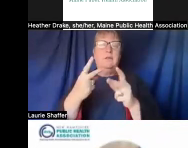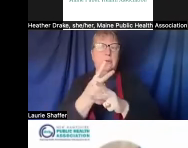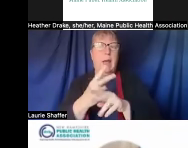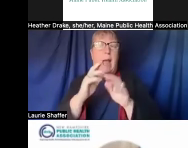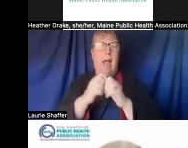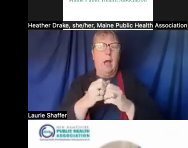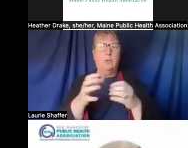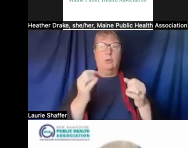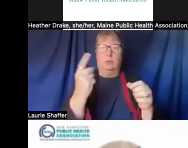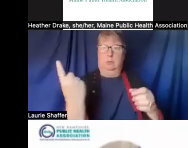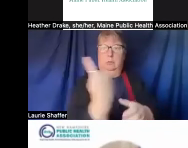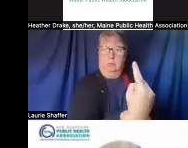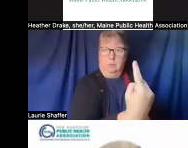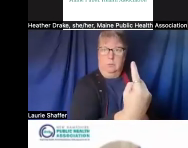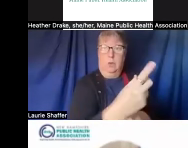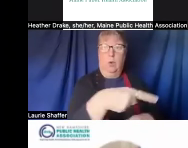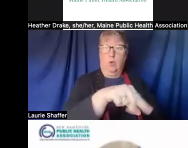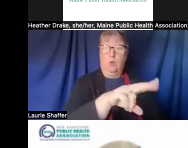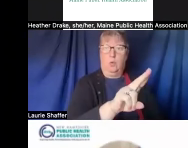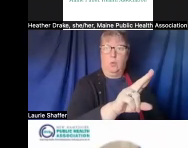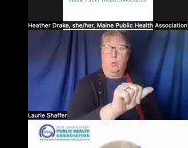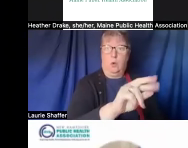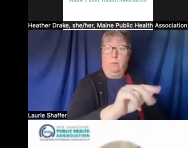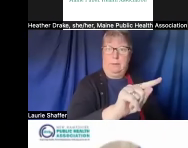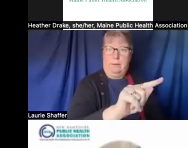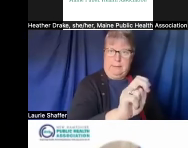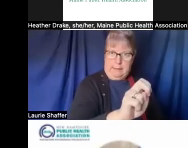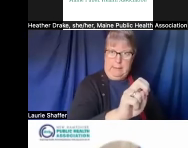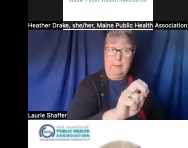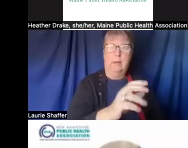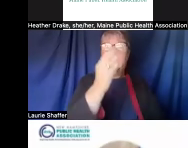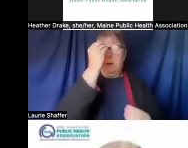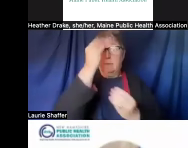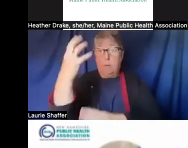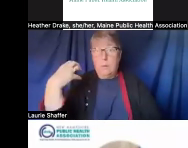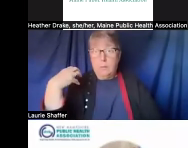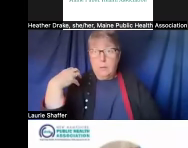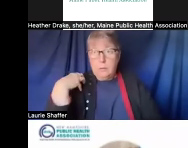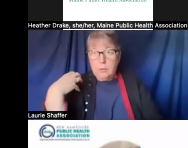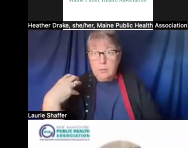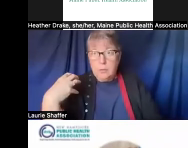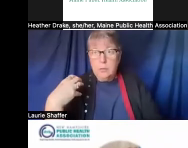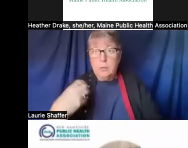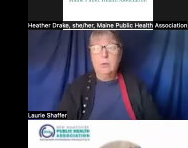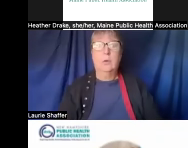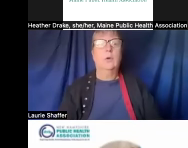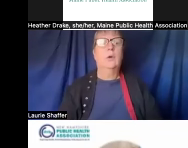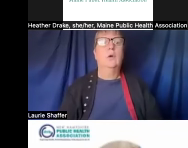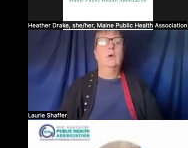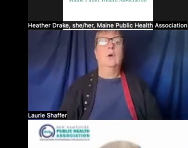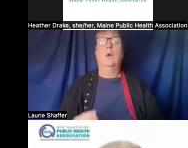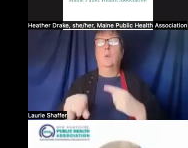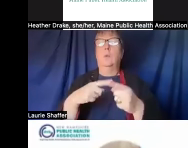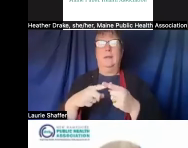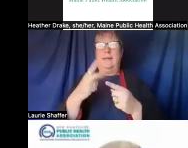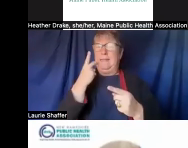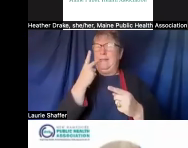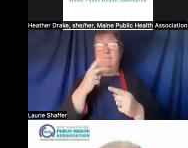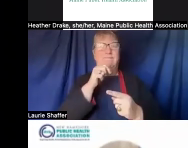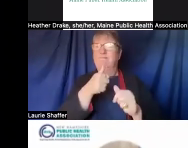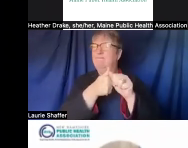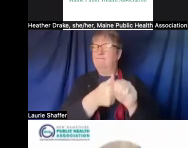They attend meetings with the commissioner when requested and inform the commissioner if they identify any substantial non-compliance with isolation